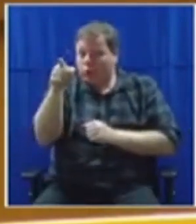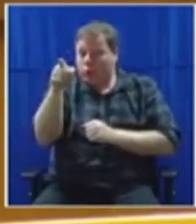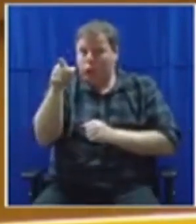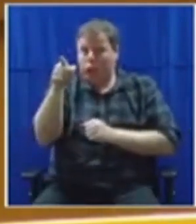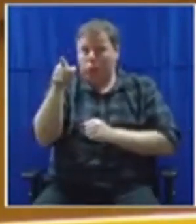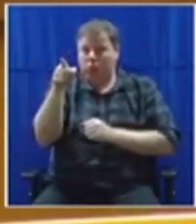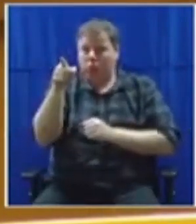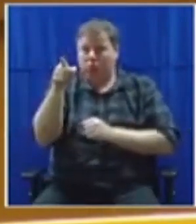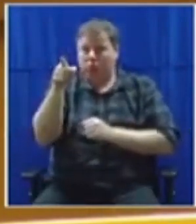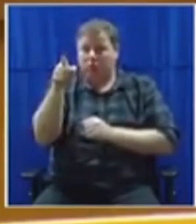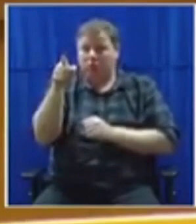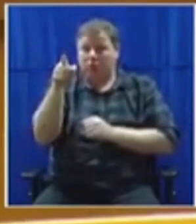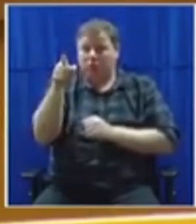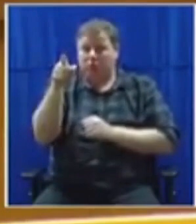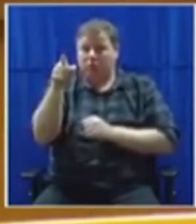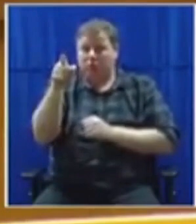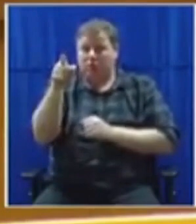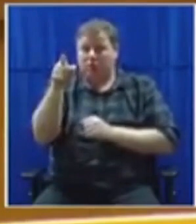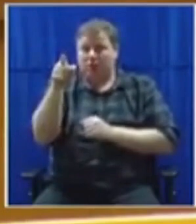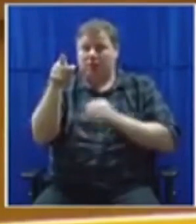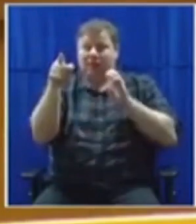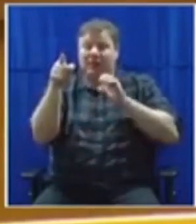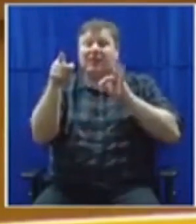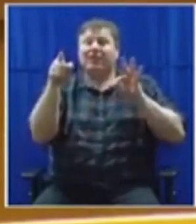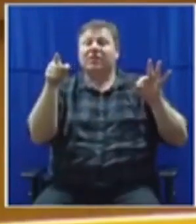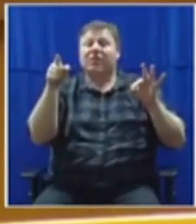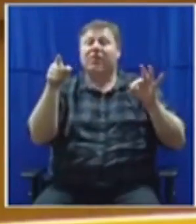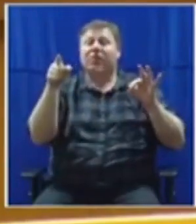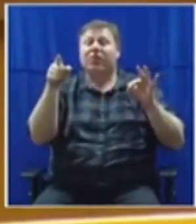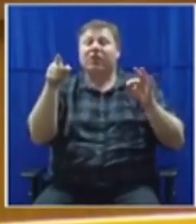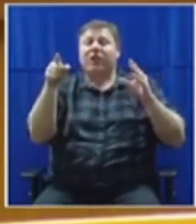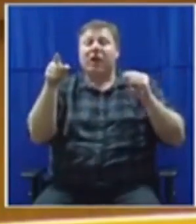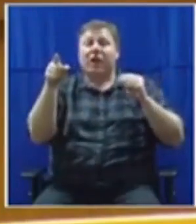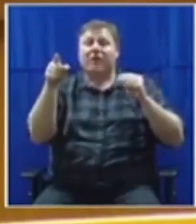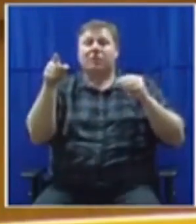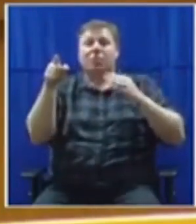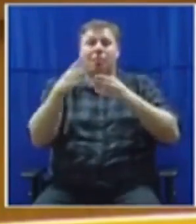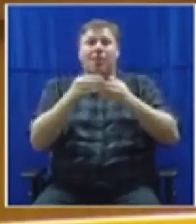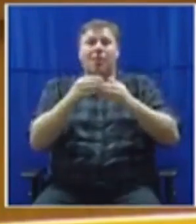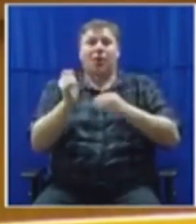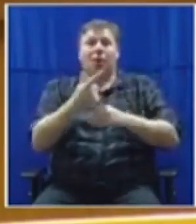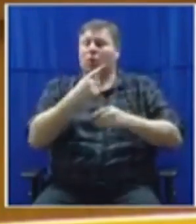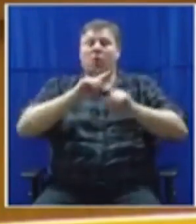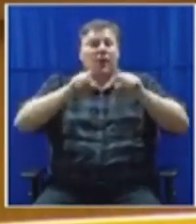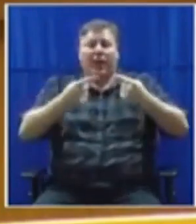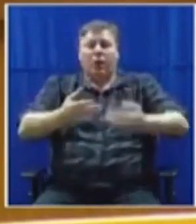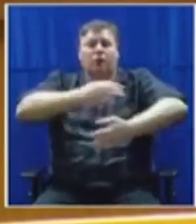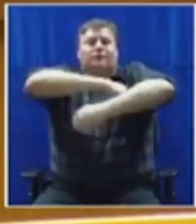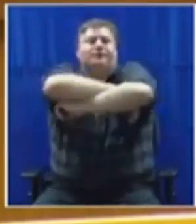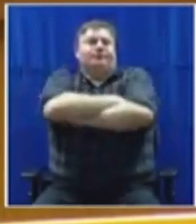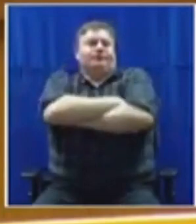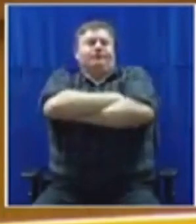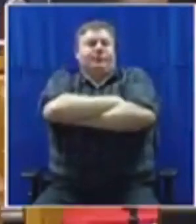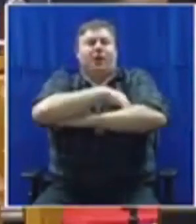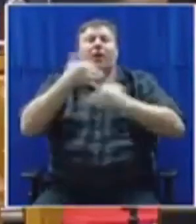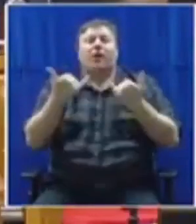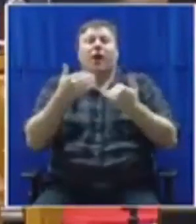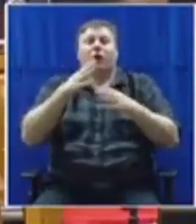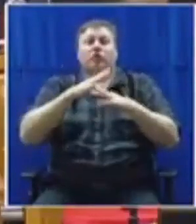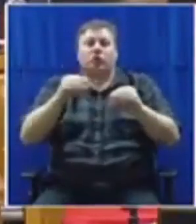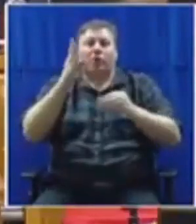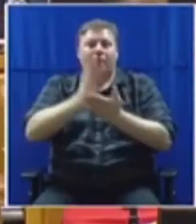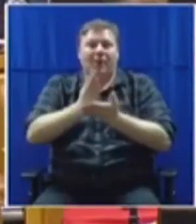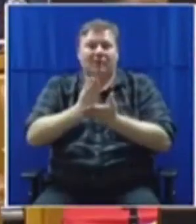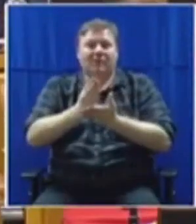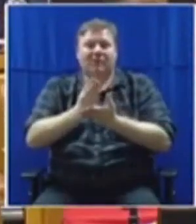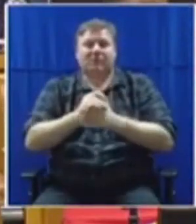the EFF and the entire membership of the EFF, we can never fold our arms. This has to stop. But we